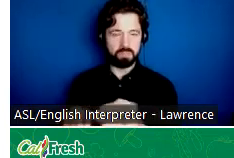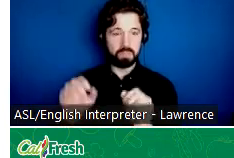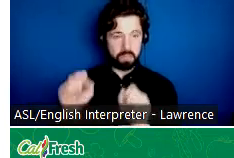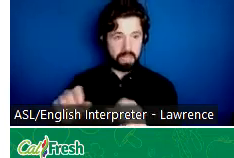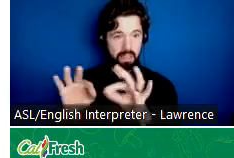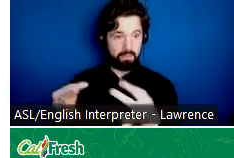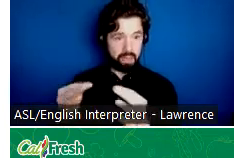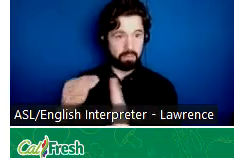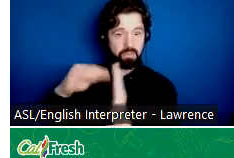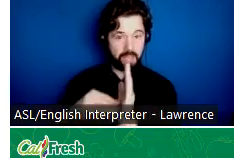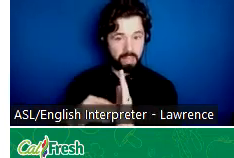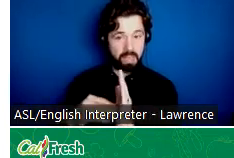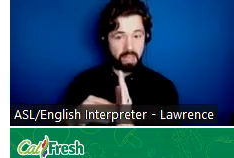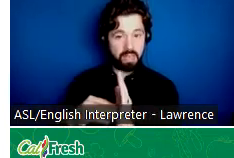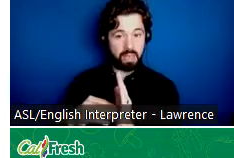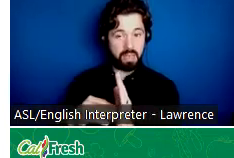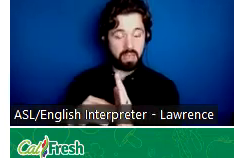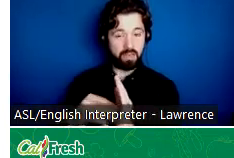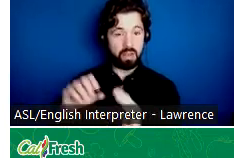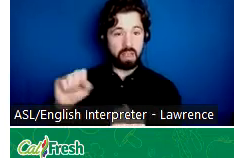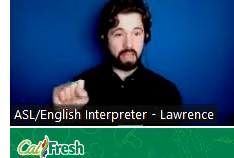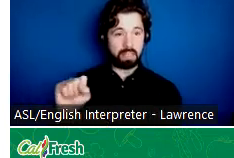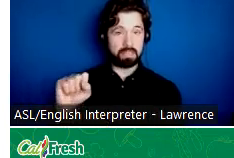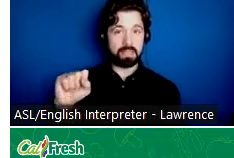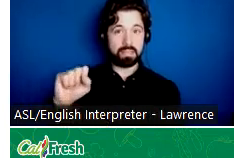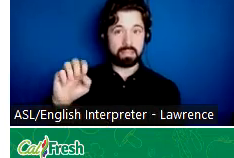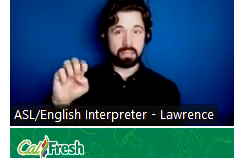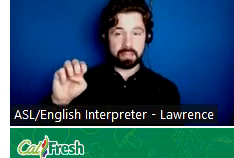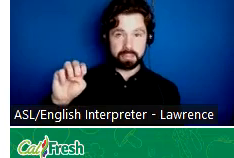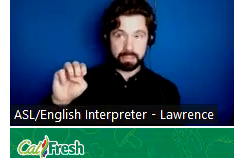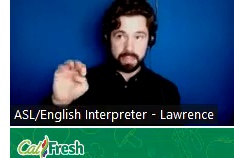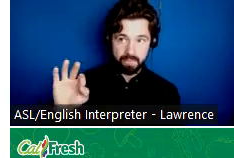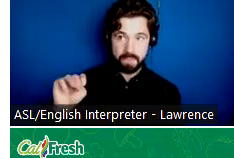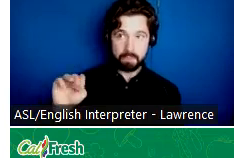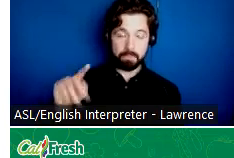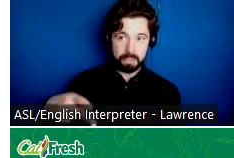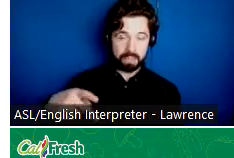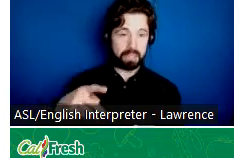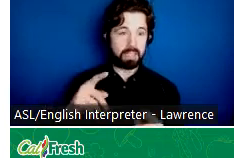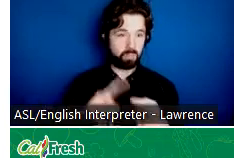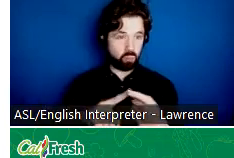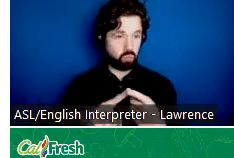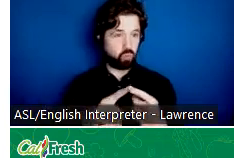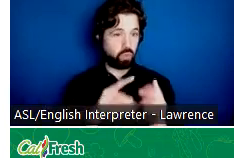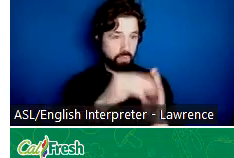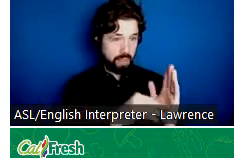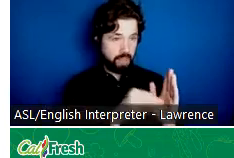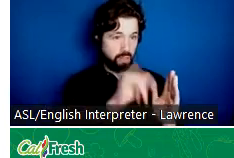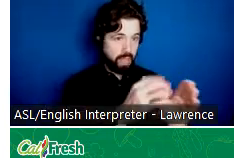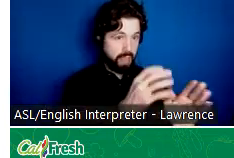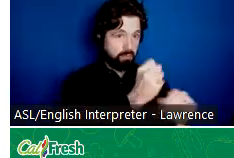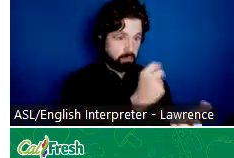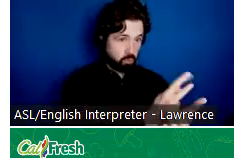they get S-EBT benefits? And yes, CDSS and CDE are developing outreach strategies that include